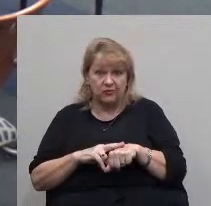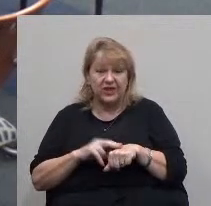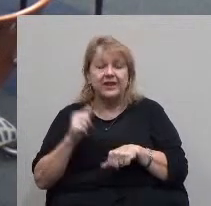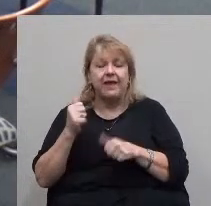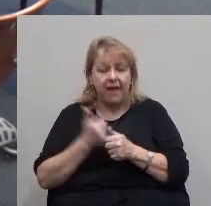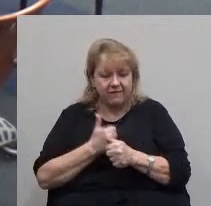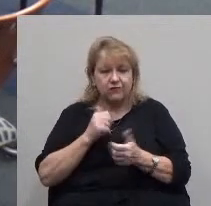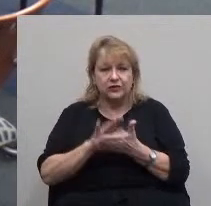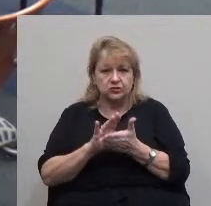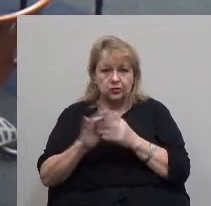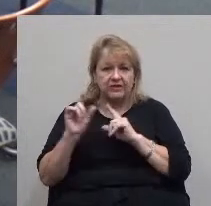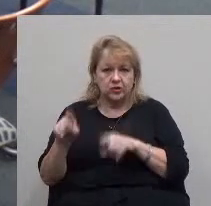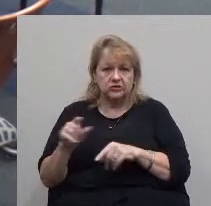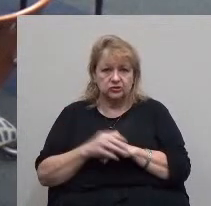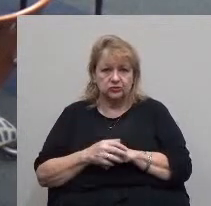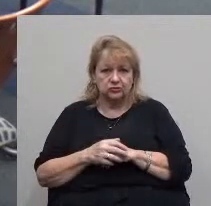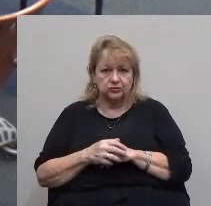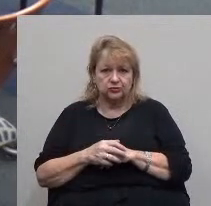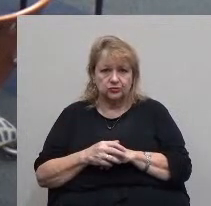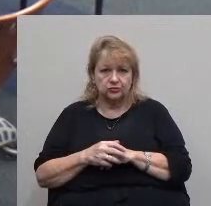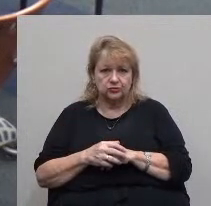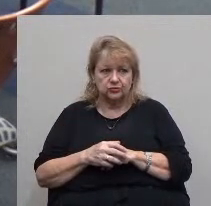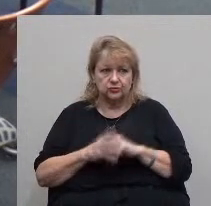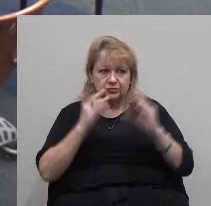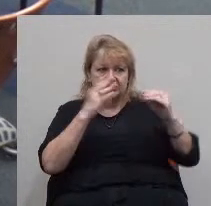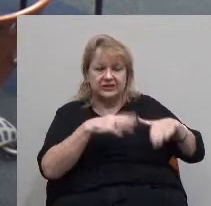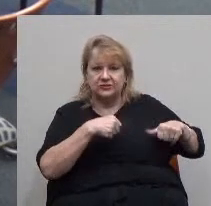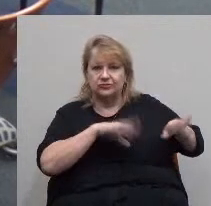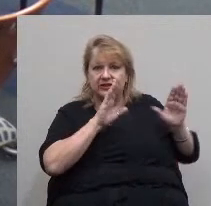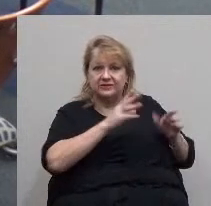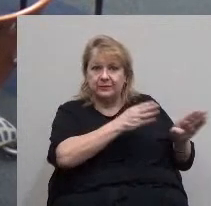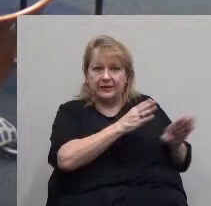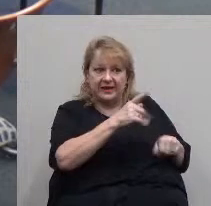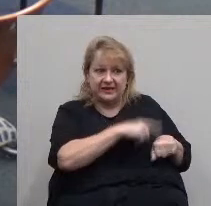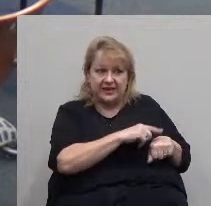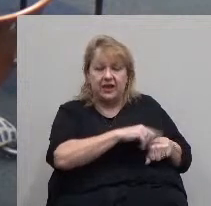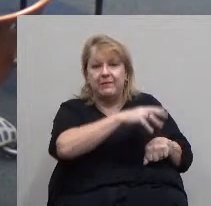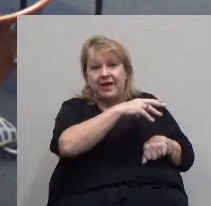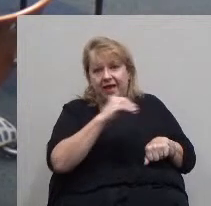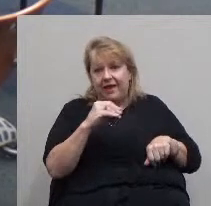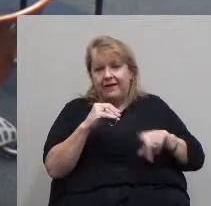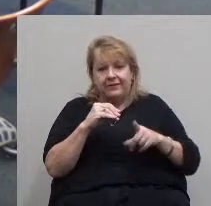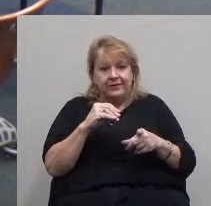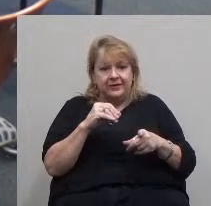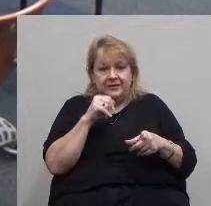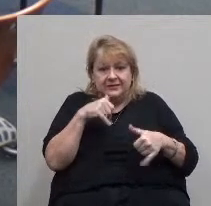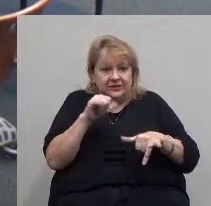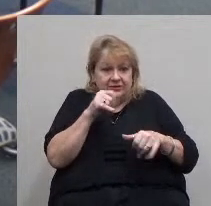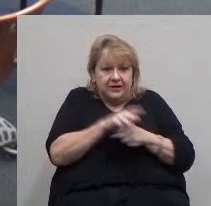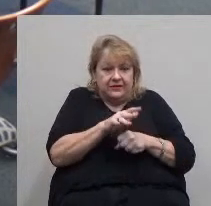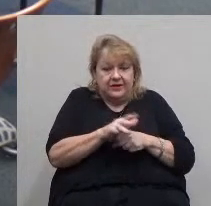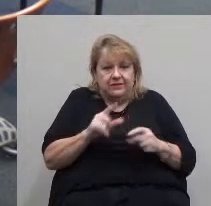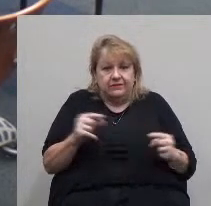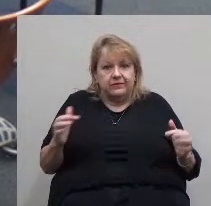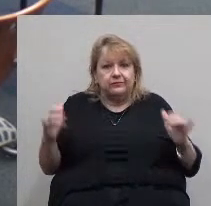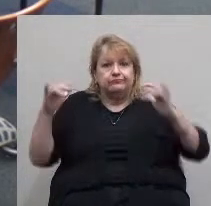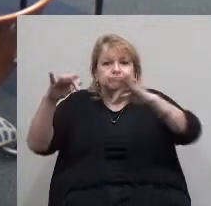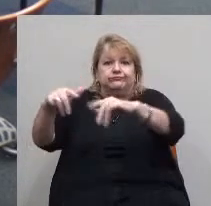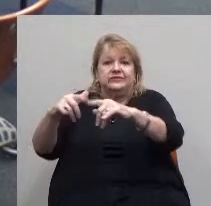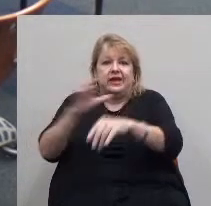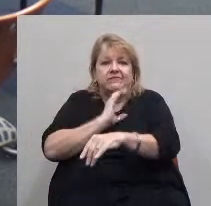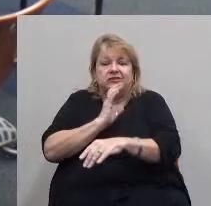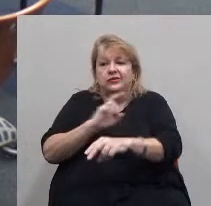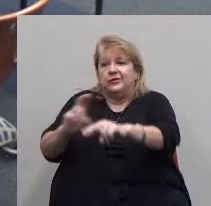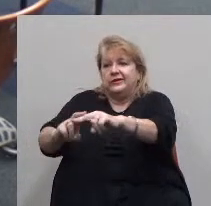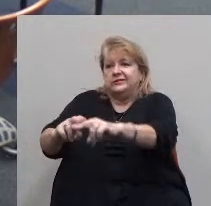been in the last year. So I'm just wondering, given all the work that we're doing to address